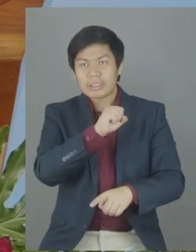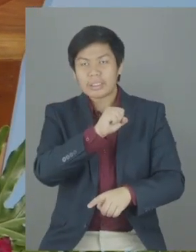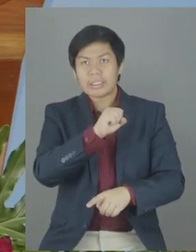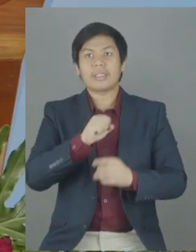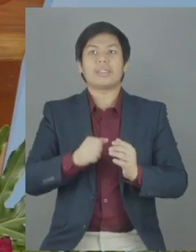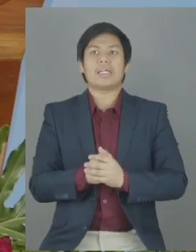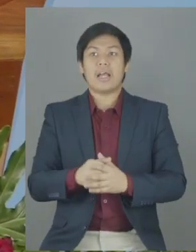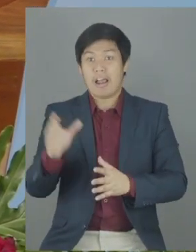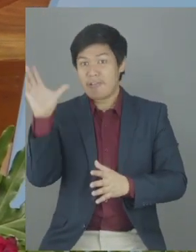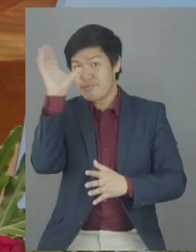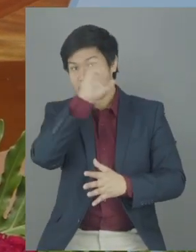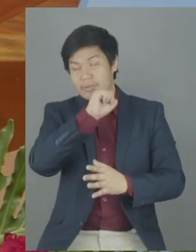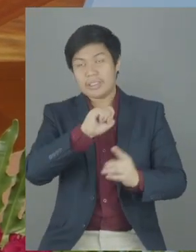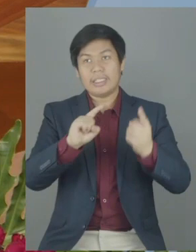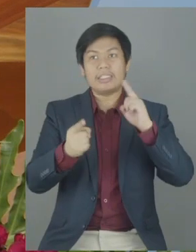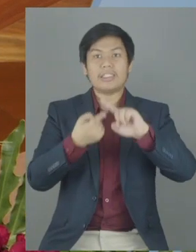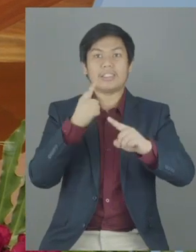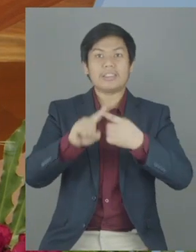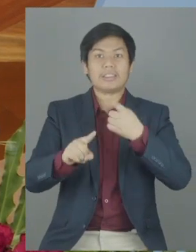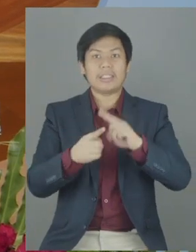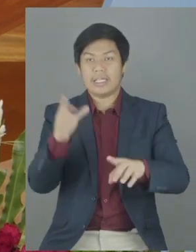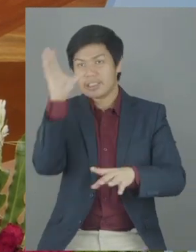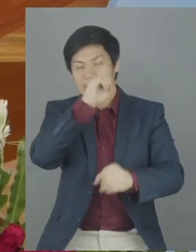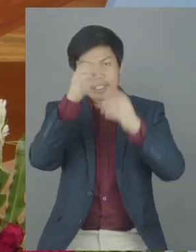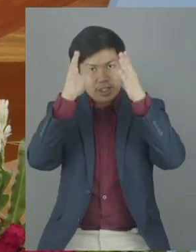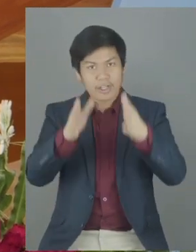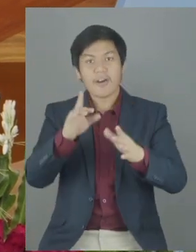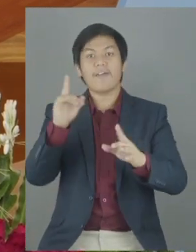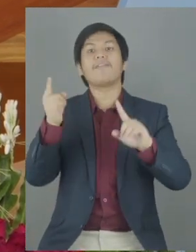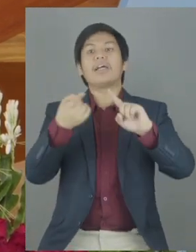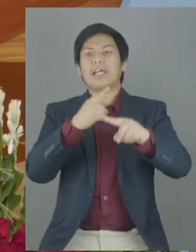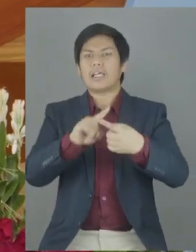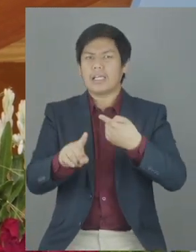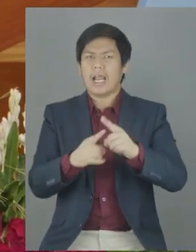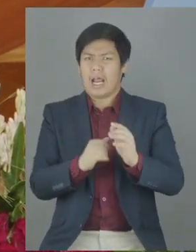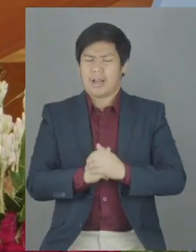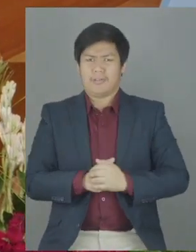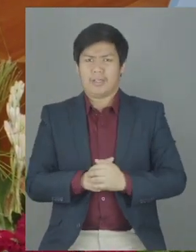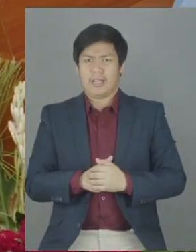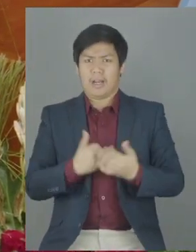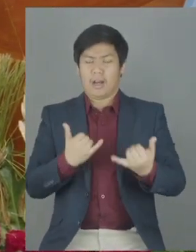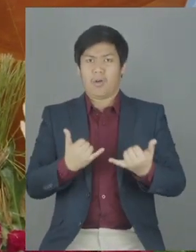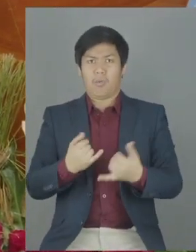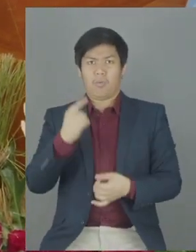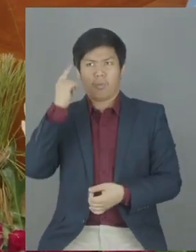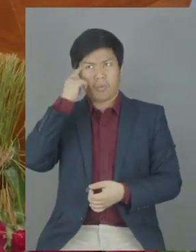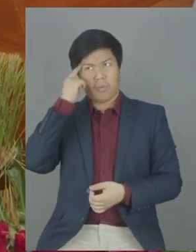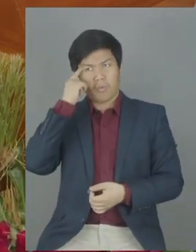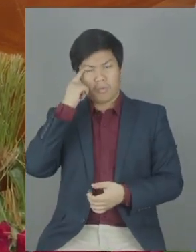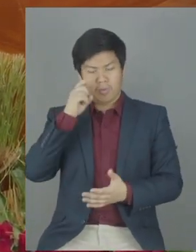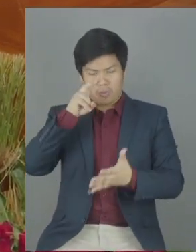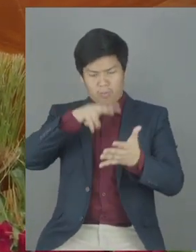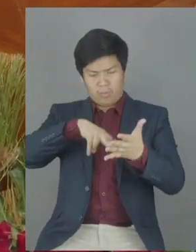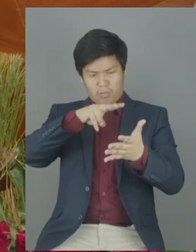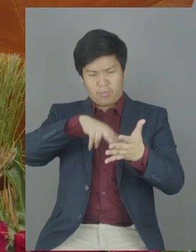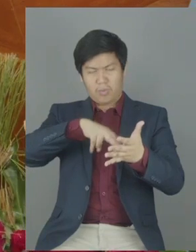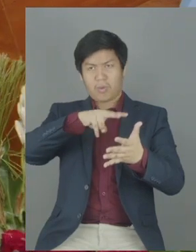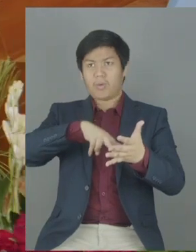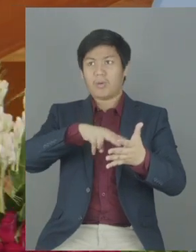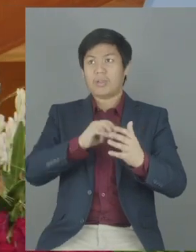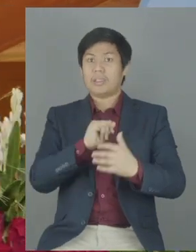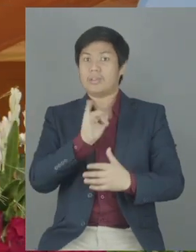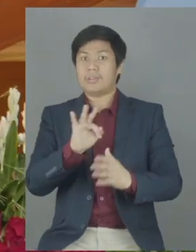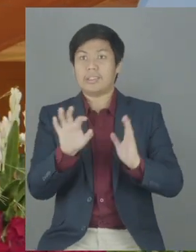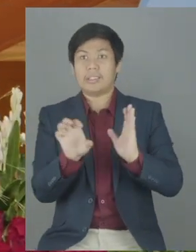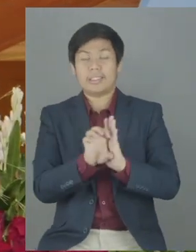is foreigner's friend. Now, it comes to life if you read that in context. If you read